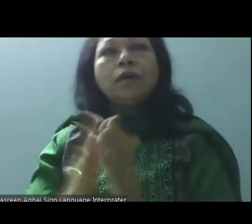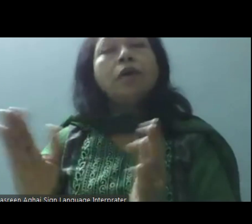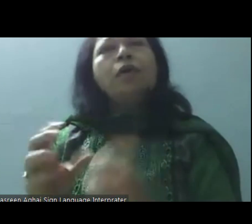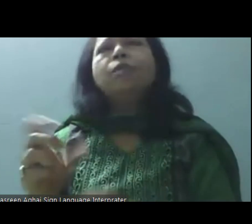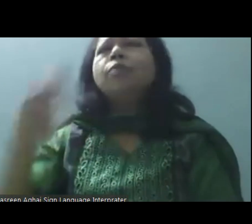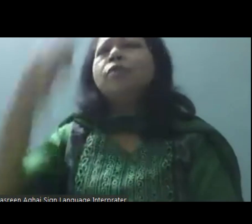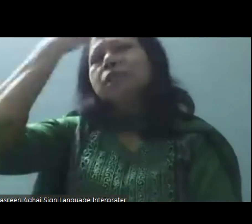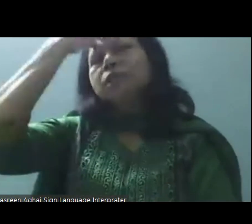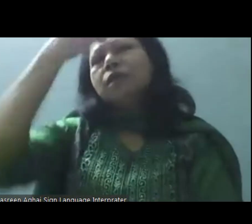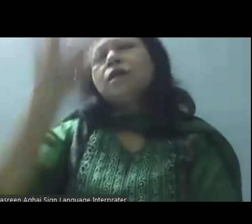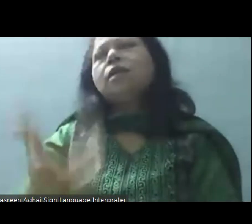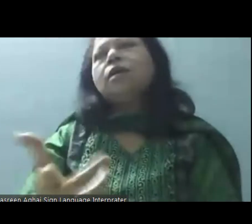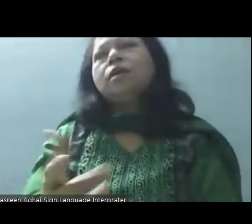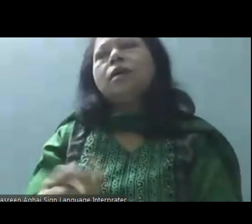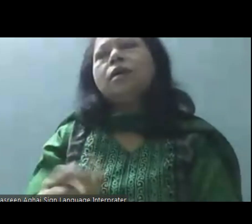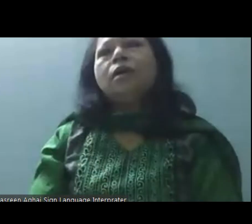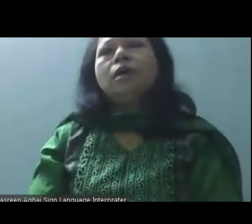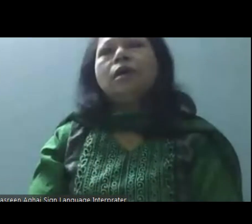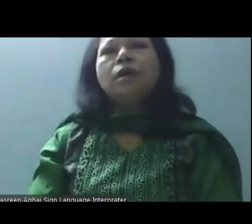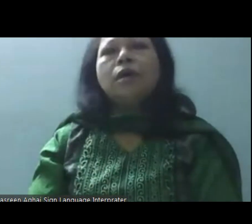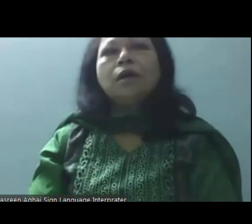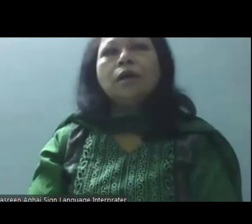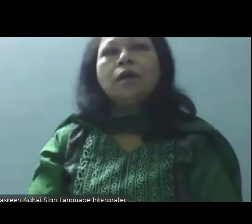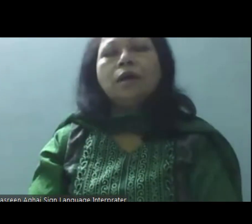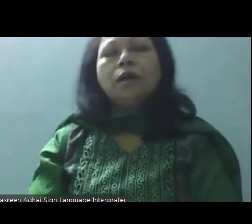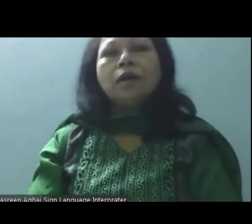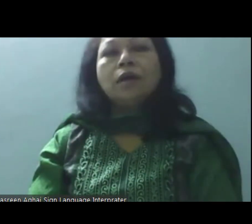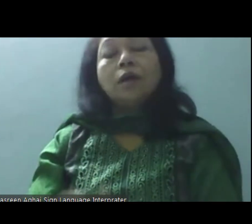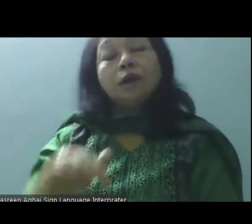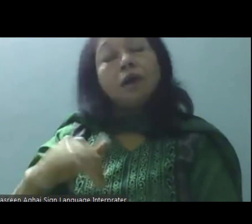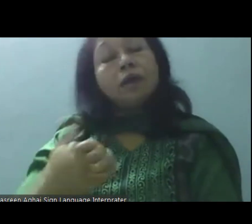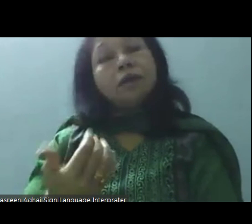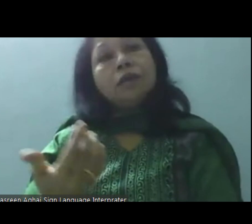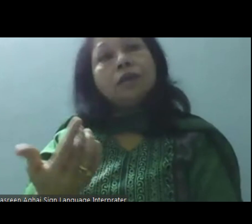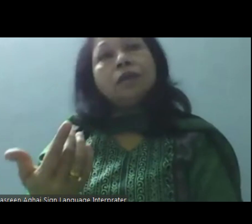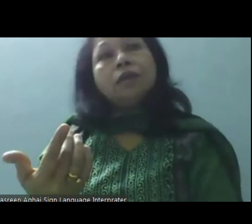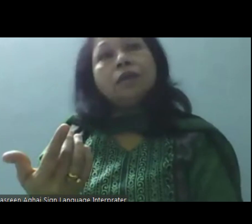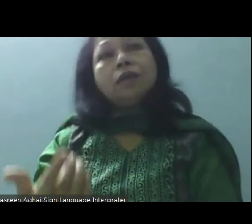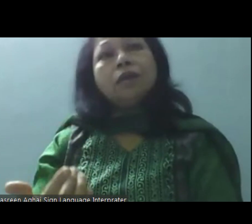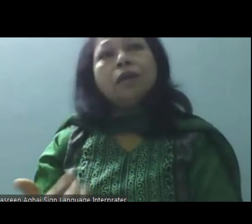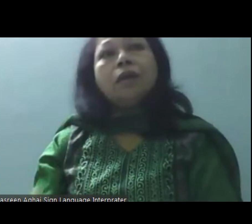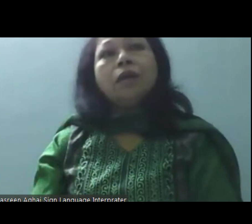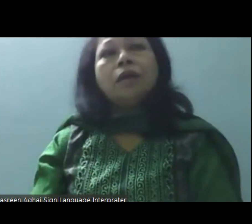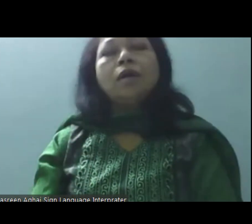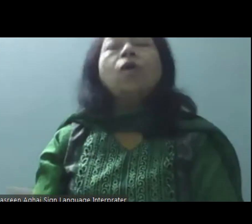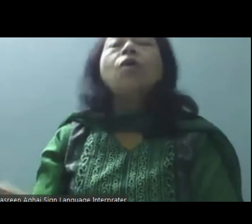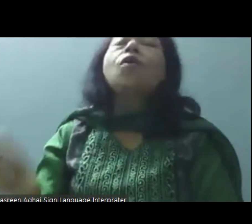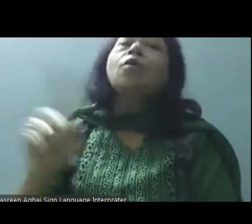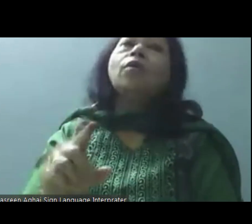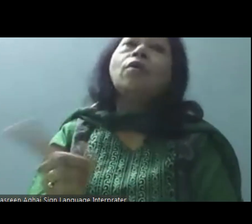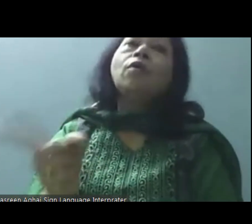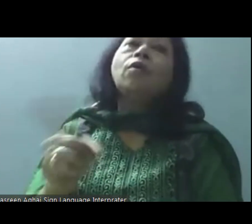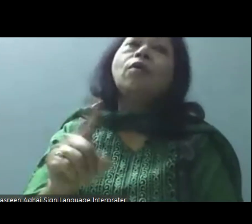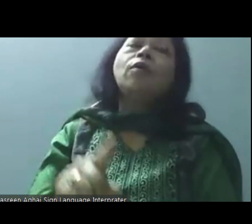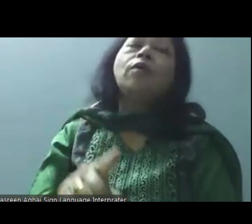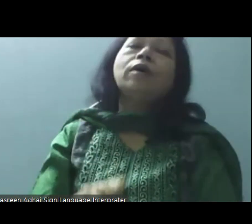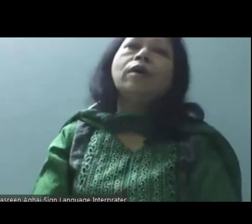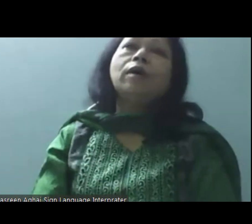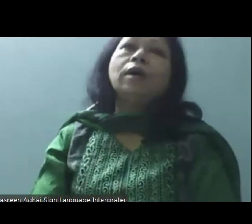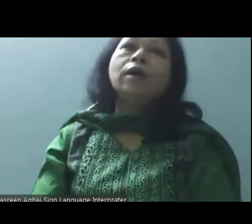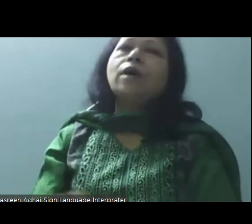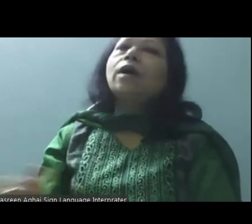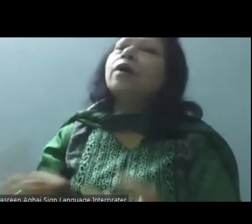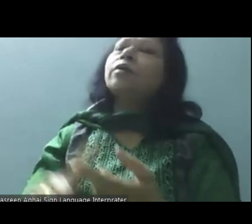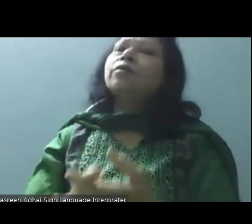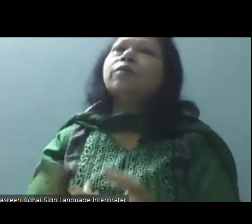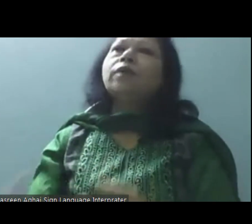obstacles. It made me excel and made others too. They are